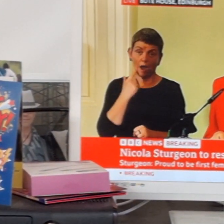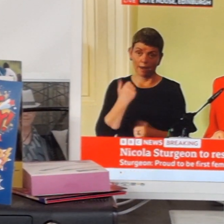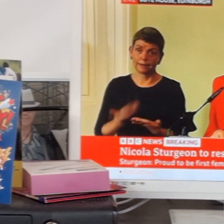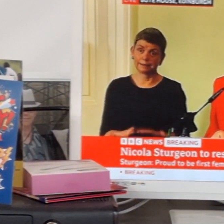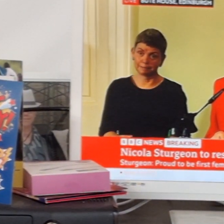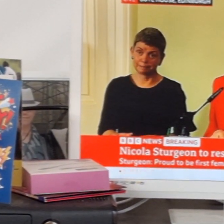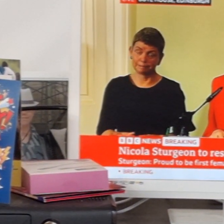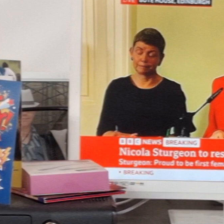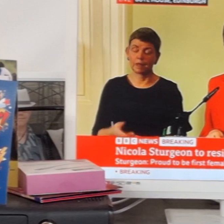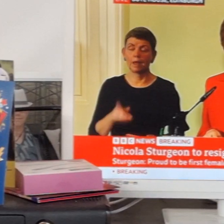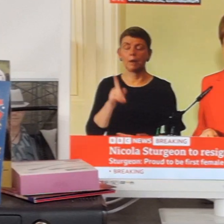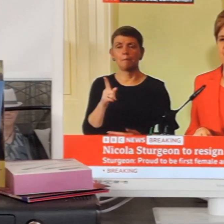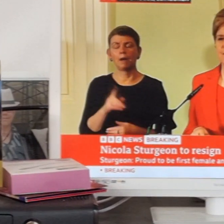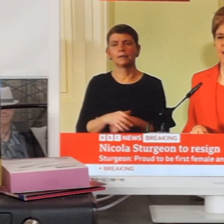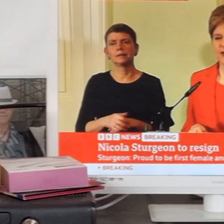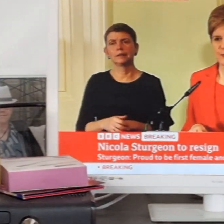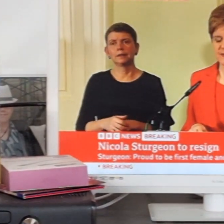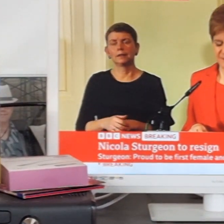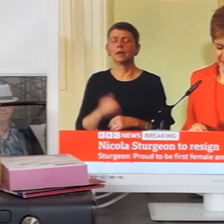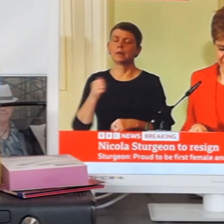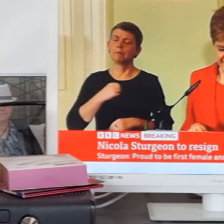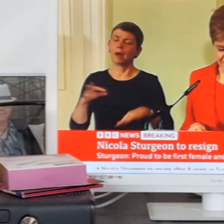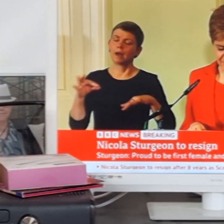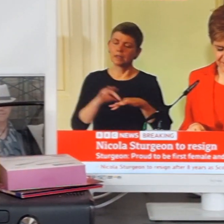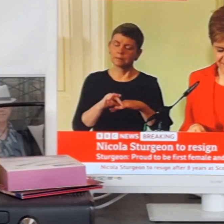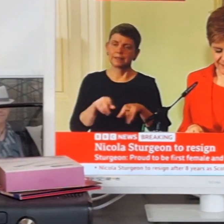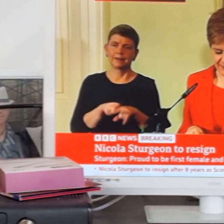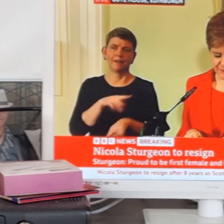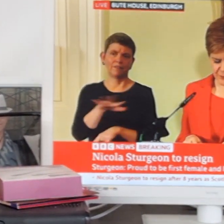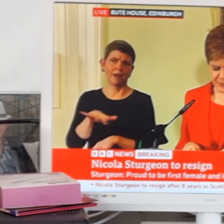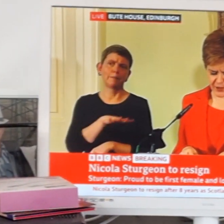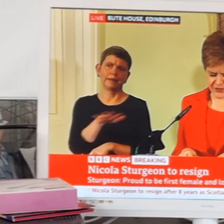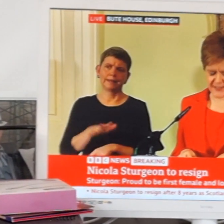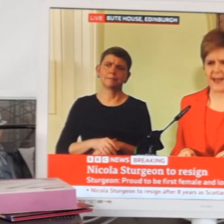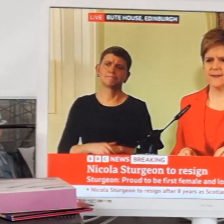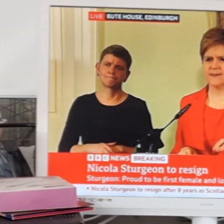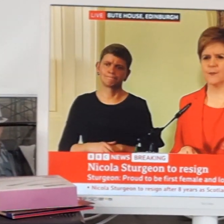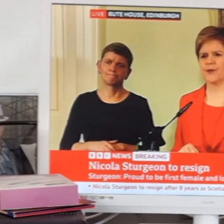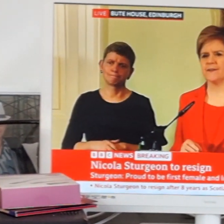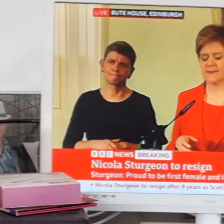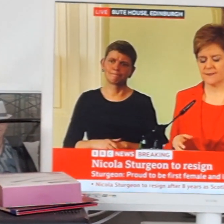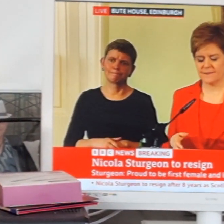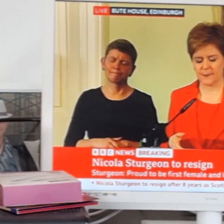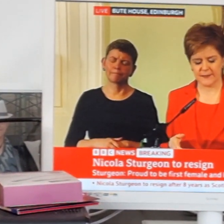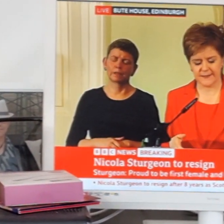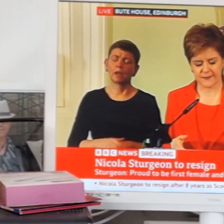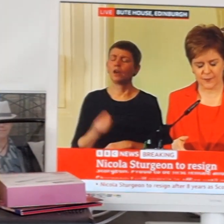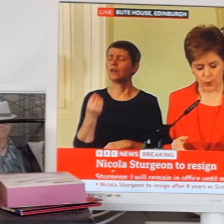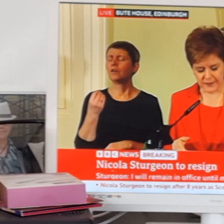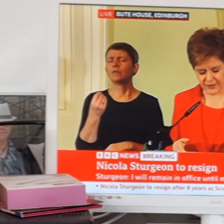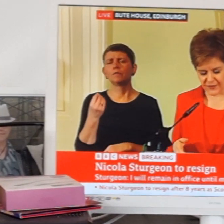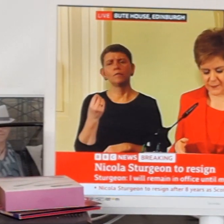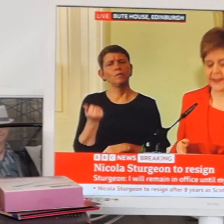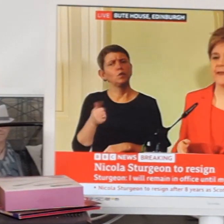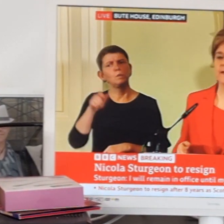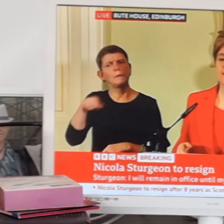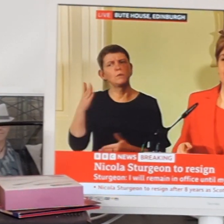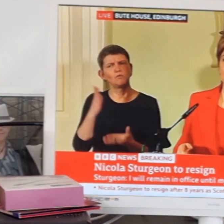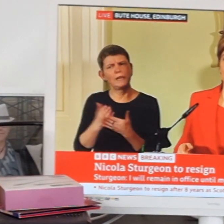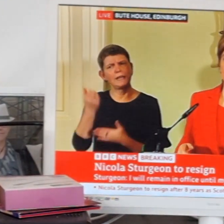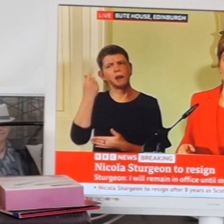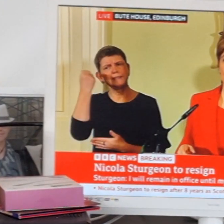there are a couple of exceptions. Firstly, my husband and family. Few people understand the price families of politicians